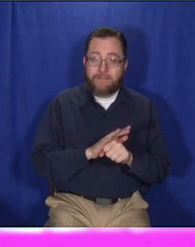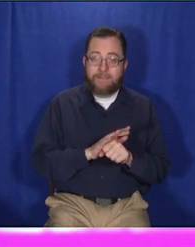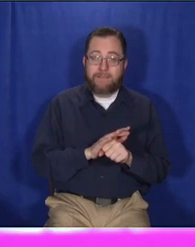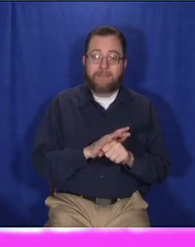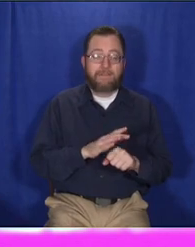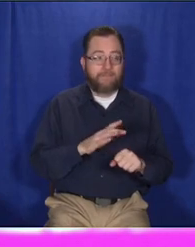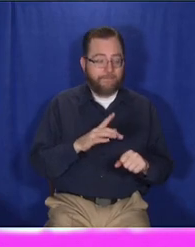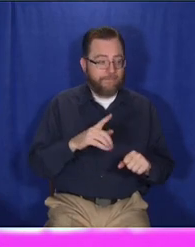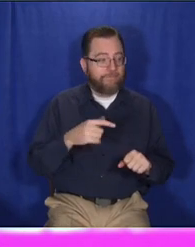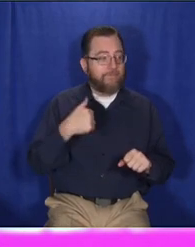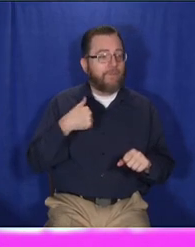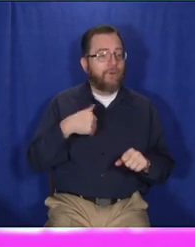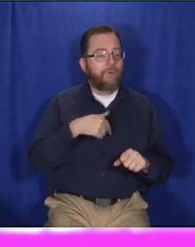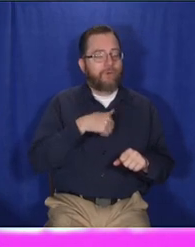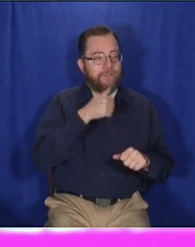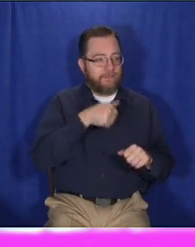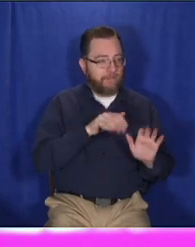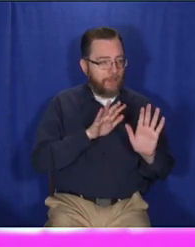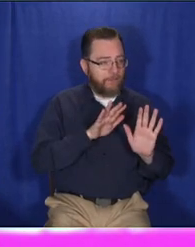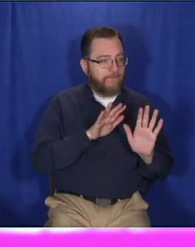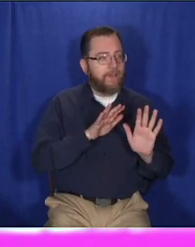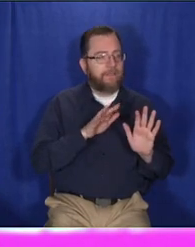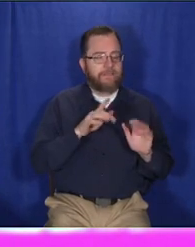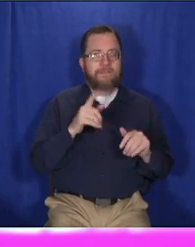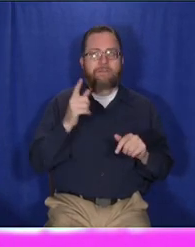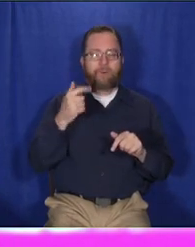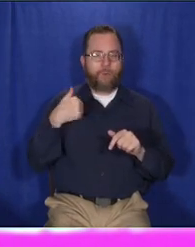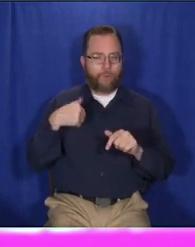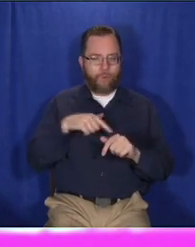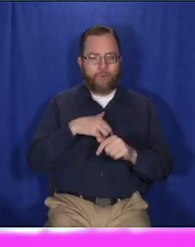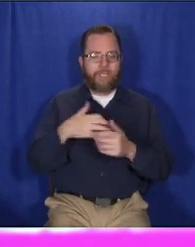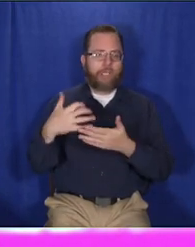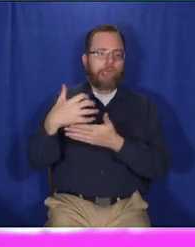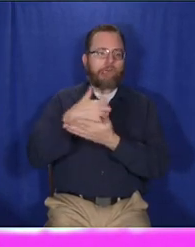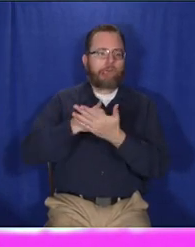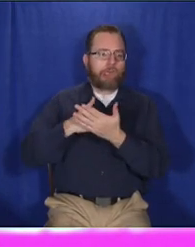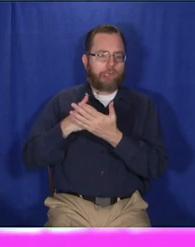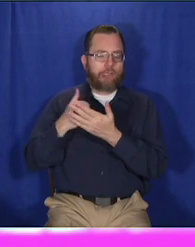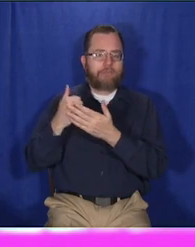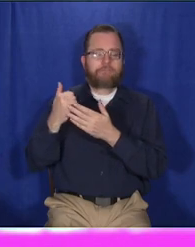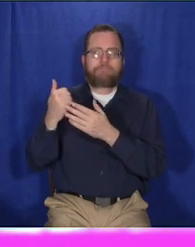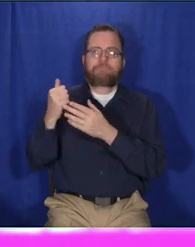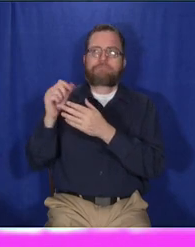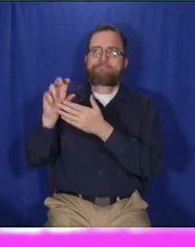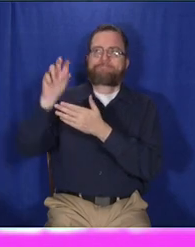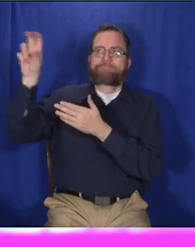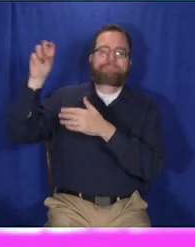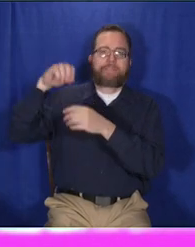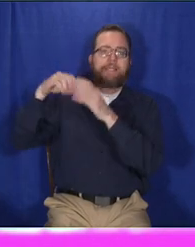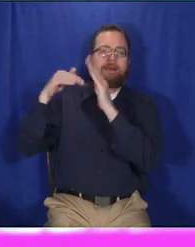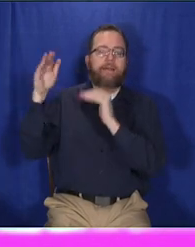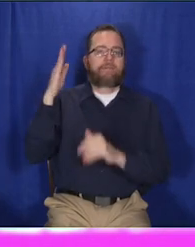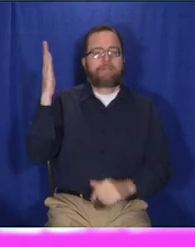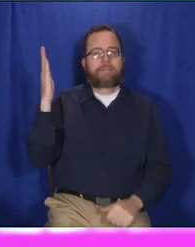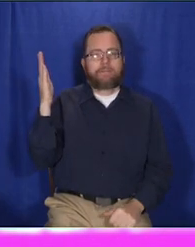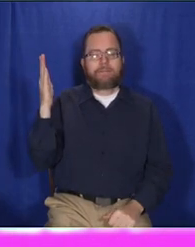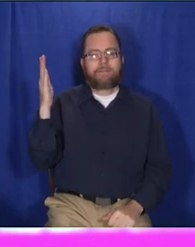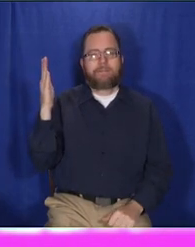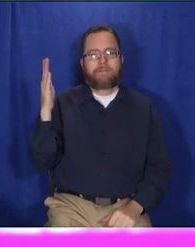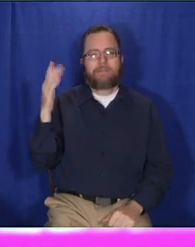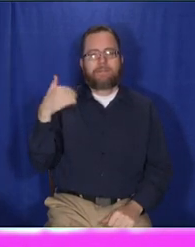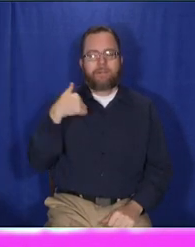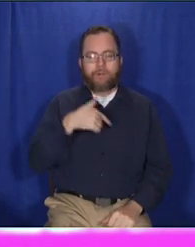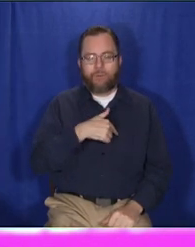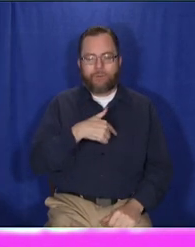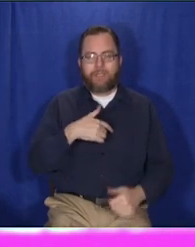see there actually were no sacrifices in the kingdom of God. There were none. We live